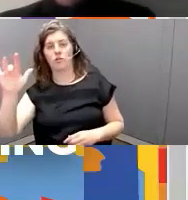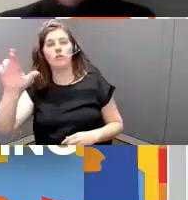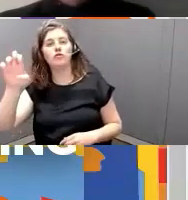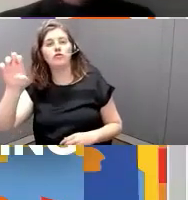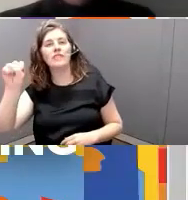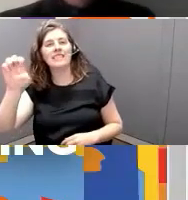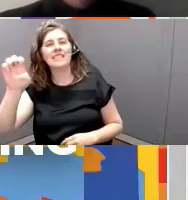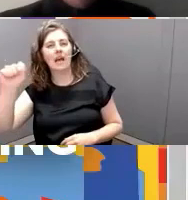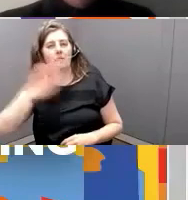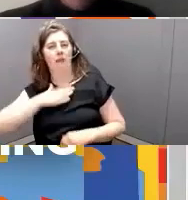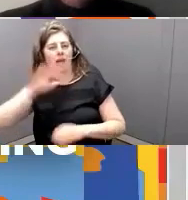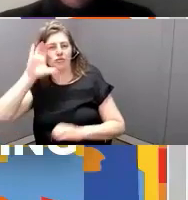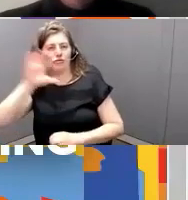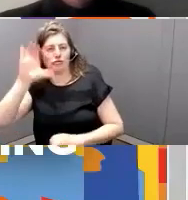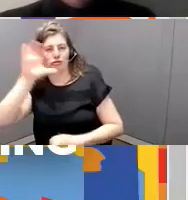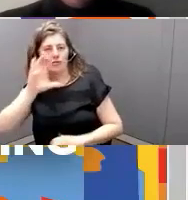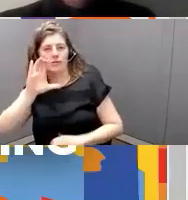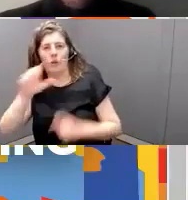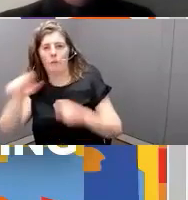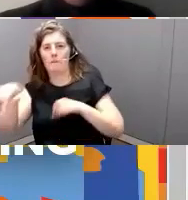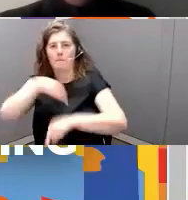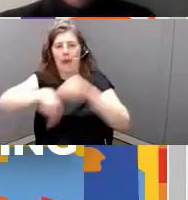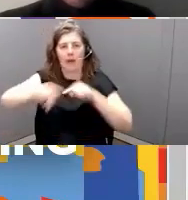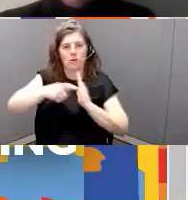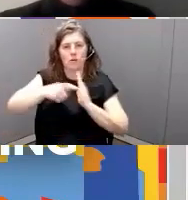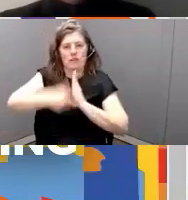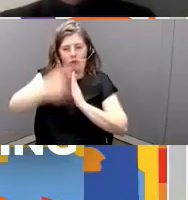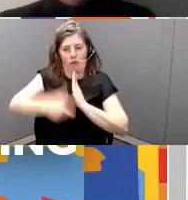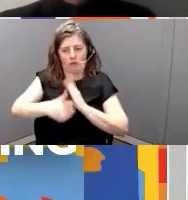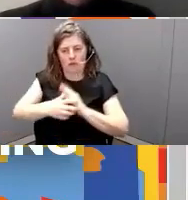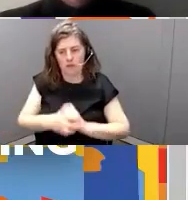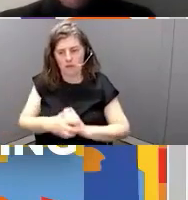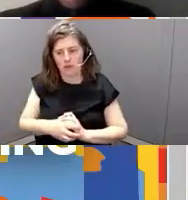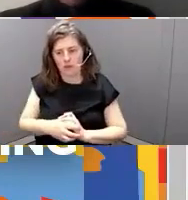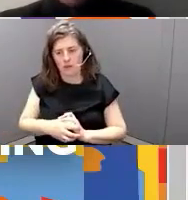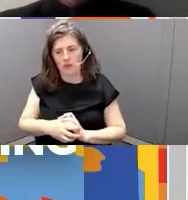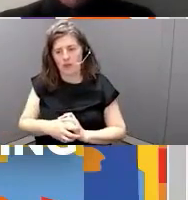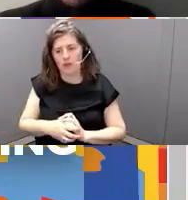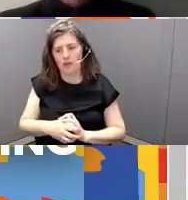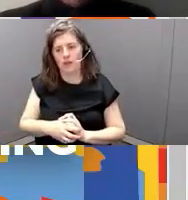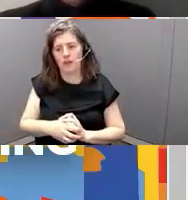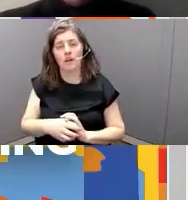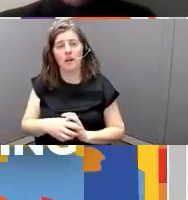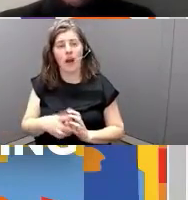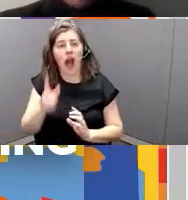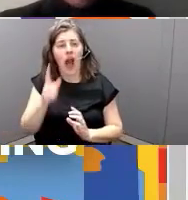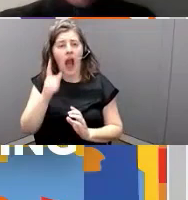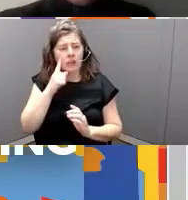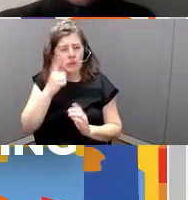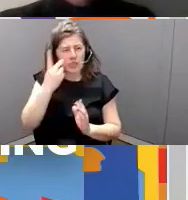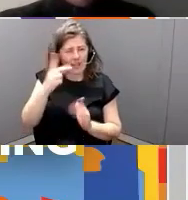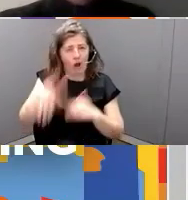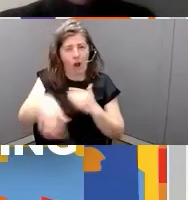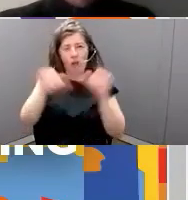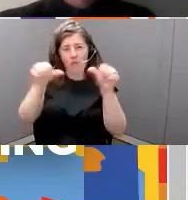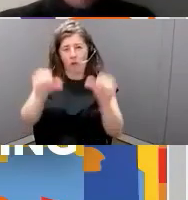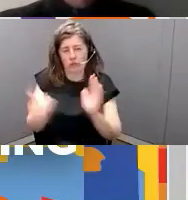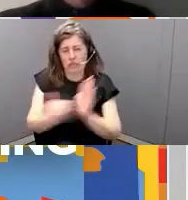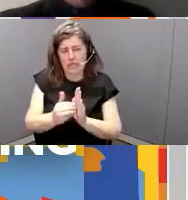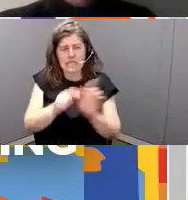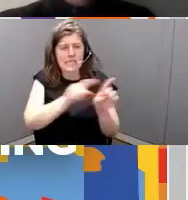search, reset everything to default, and see all of the posters. Same goes